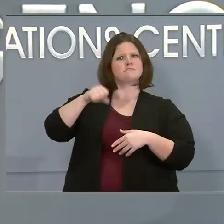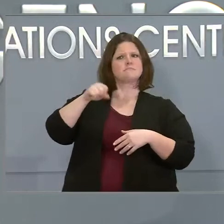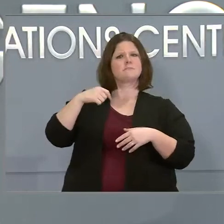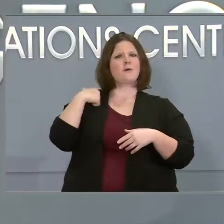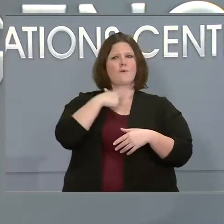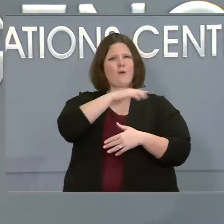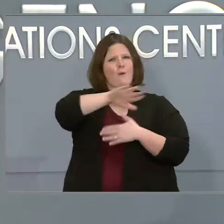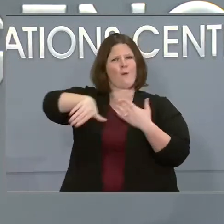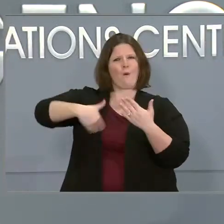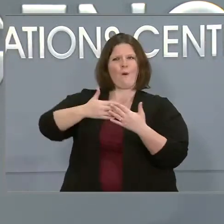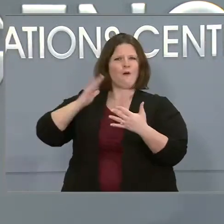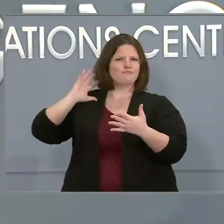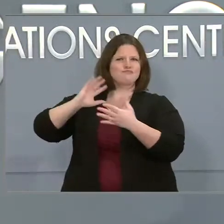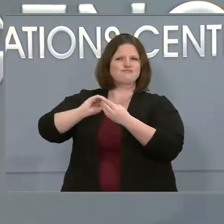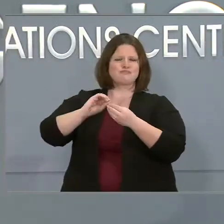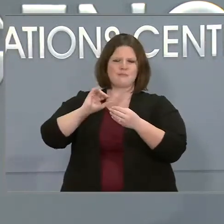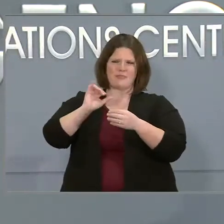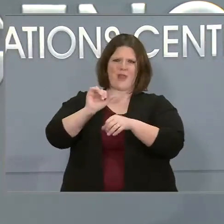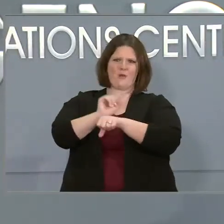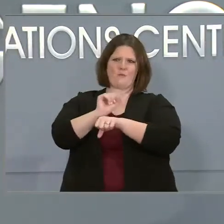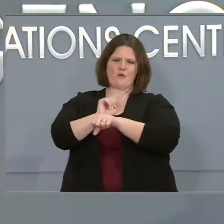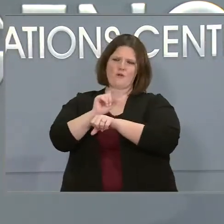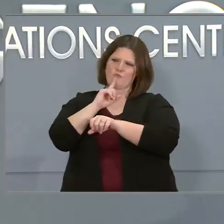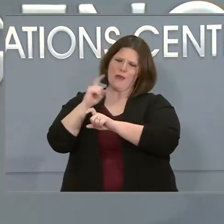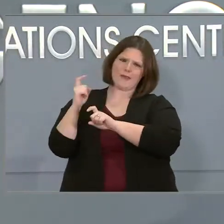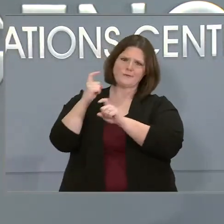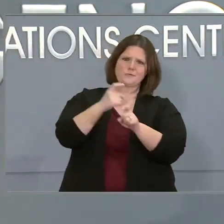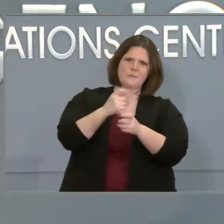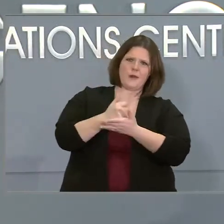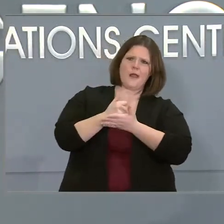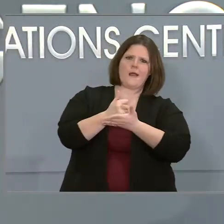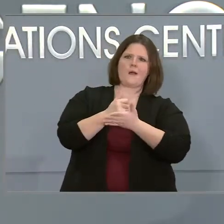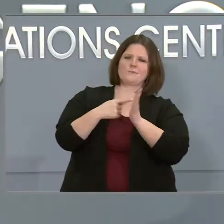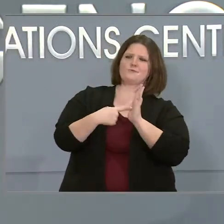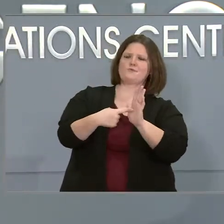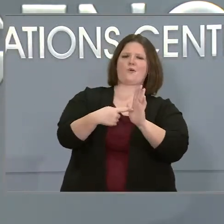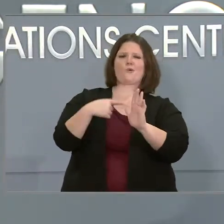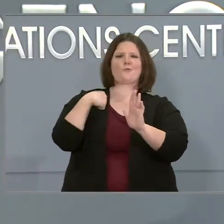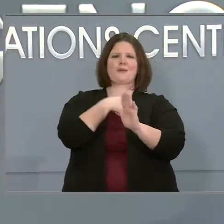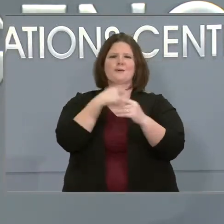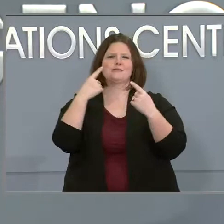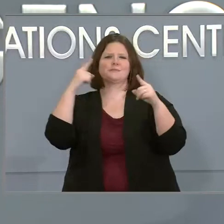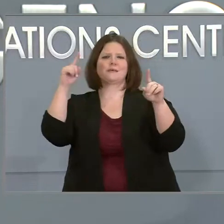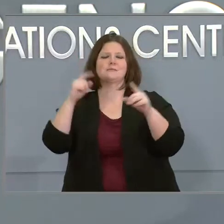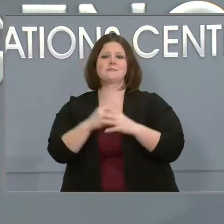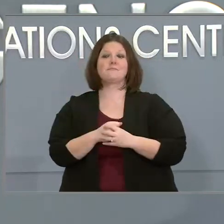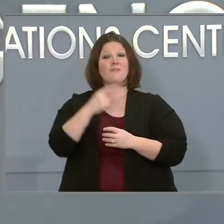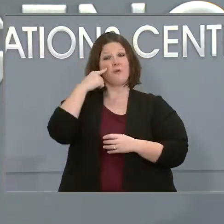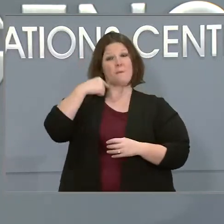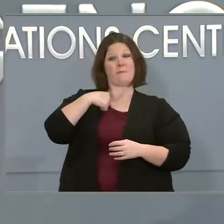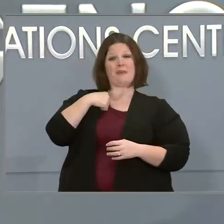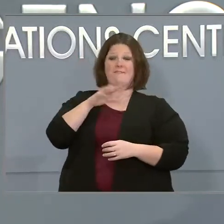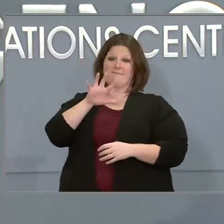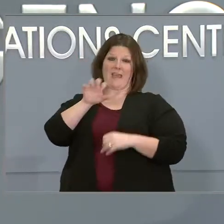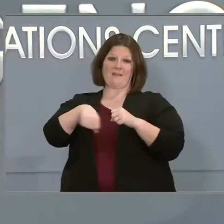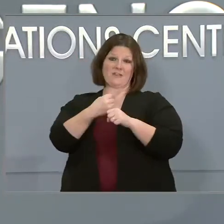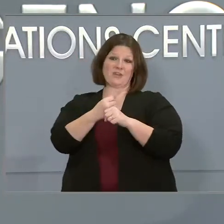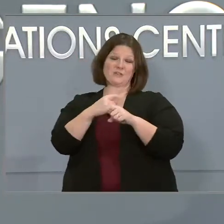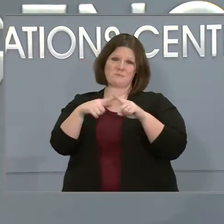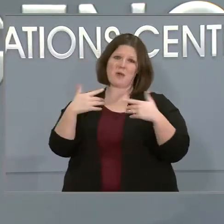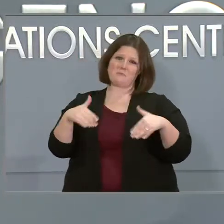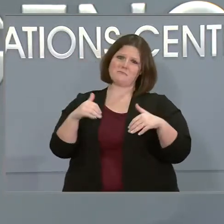management. All of that, I think, contributed to our success. But for me, it's been an amazing 5 years, but these have been